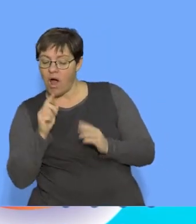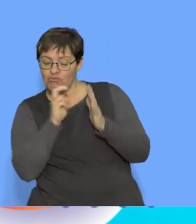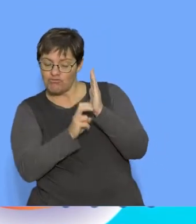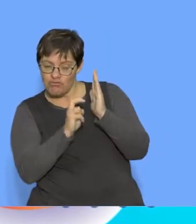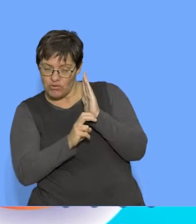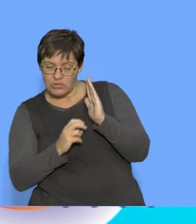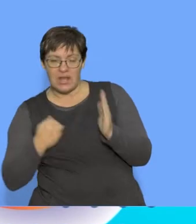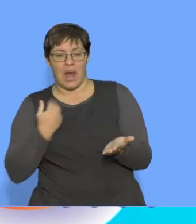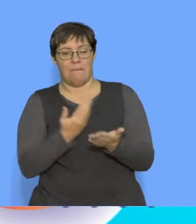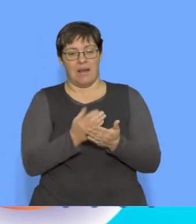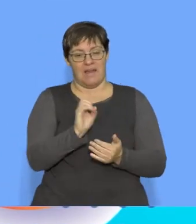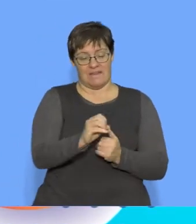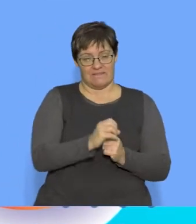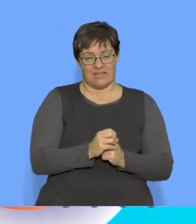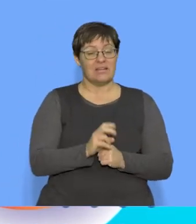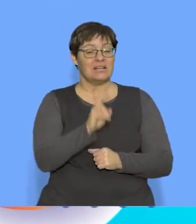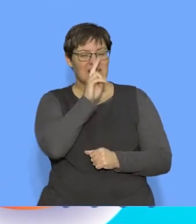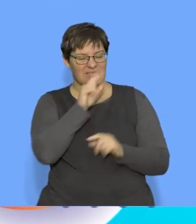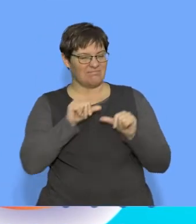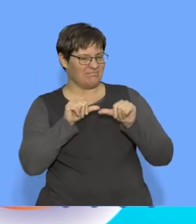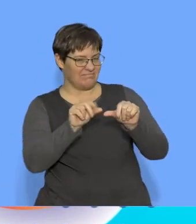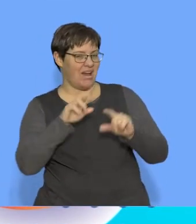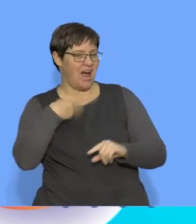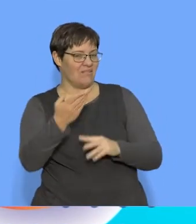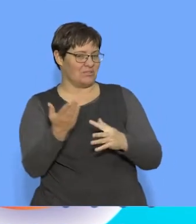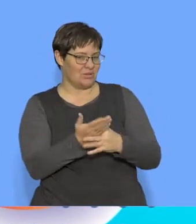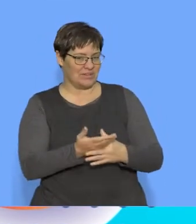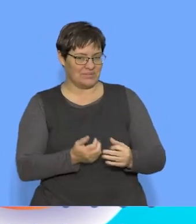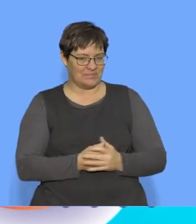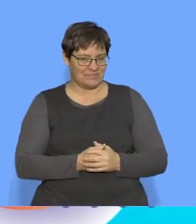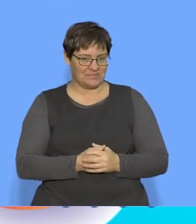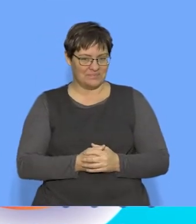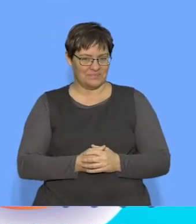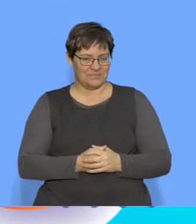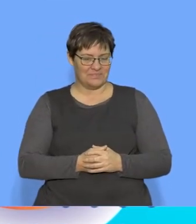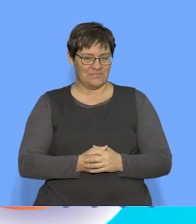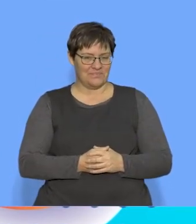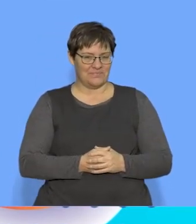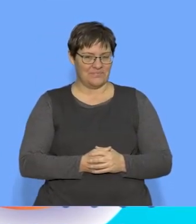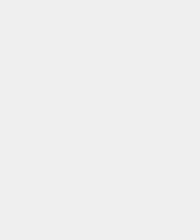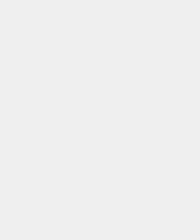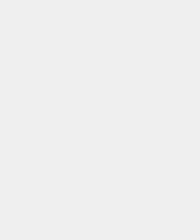apply these rules that we've been talking about. Please stay tuned, I'll be back just now.